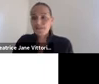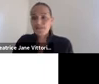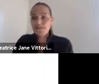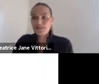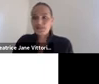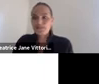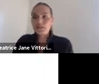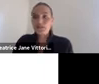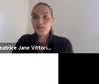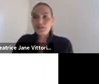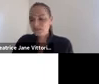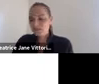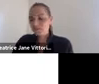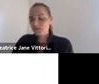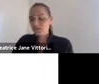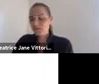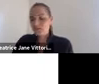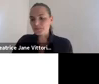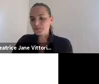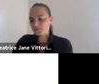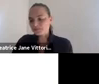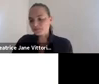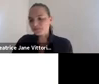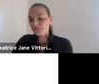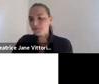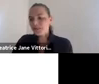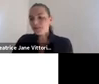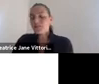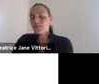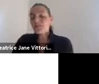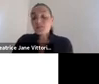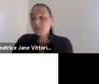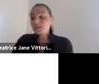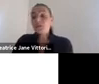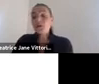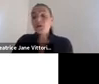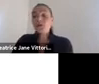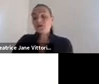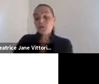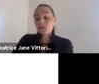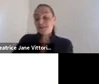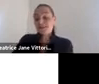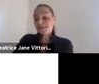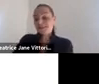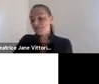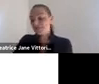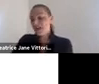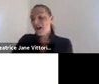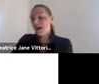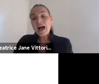in the time of the sort of foundation and development of these schools. Fast forwarding to the